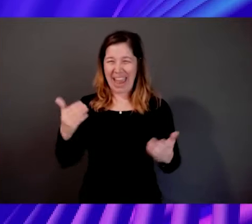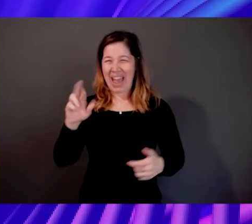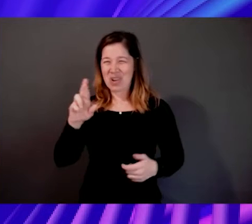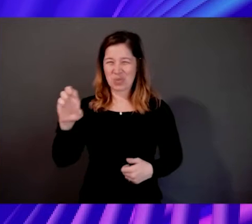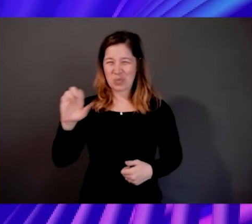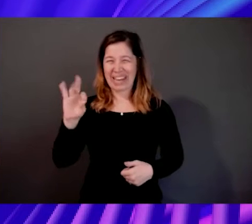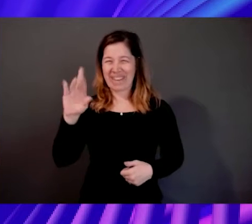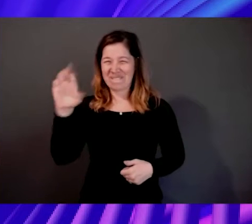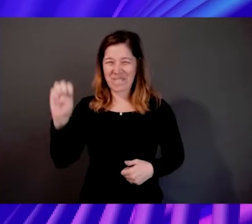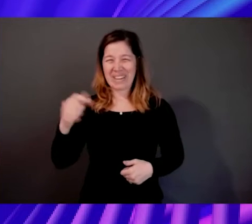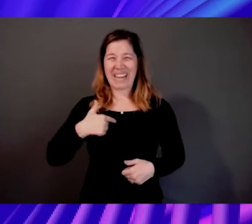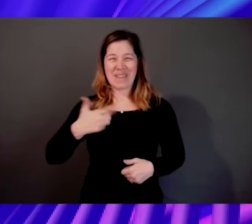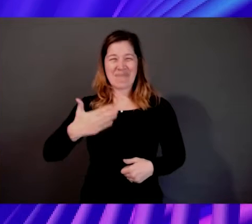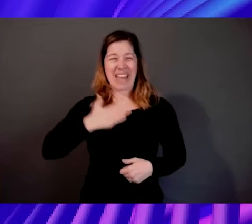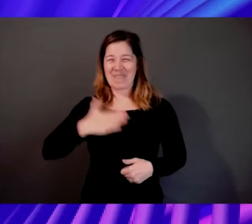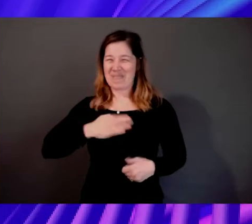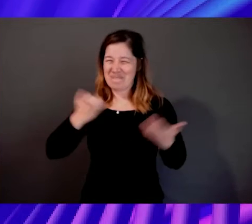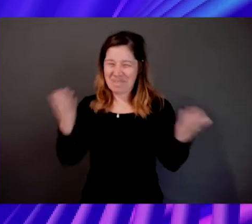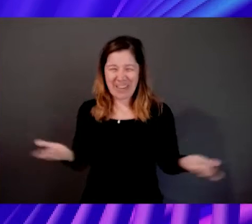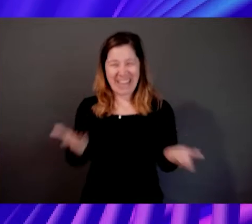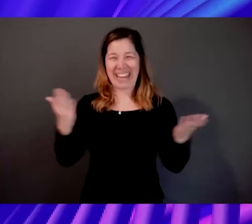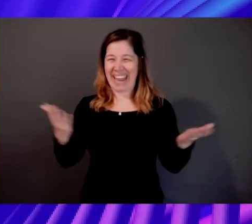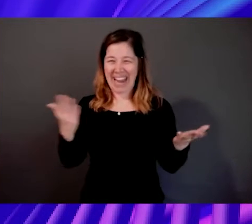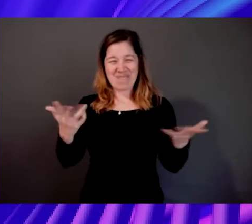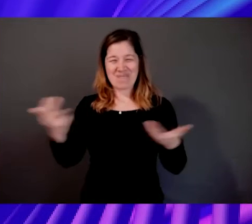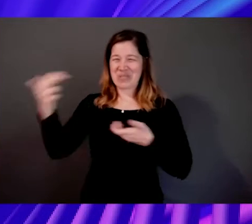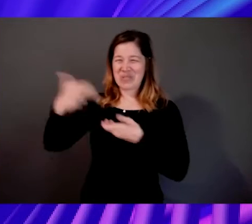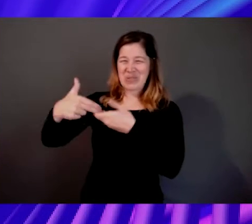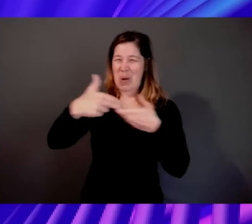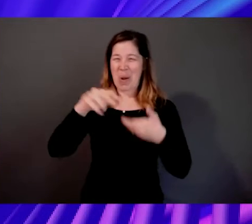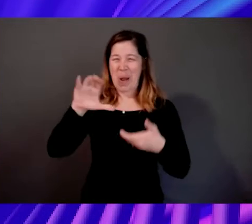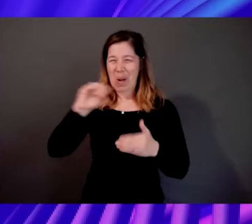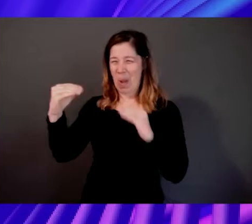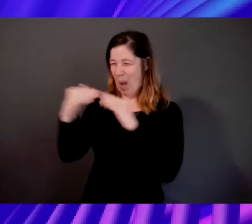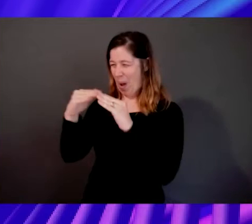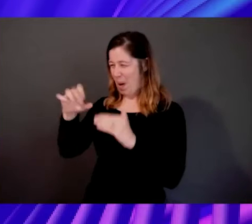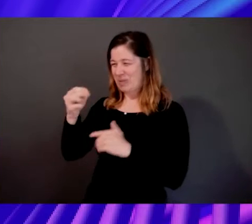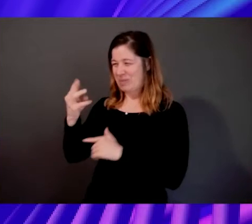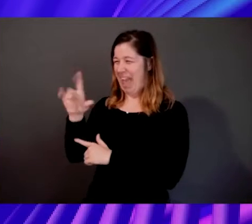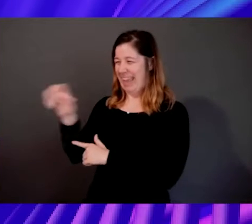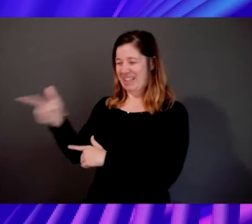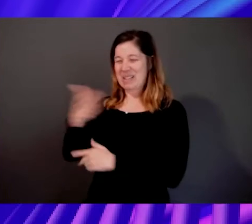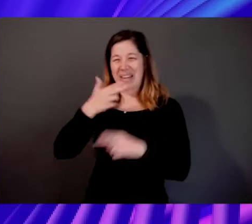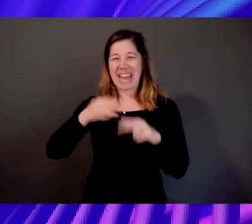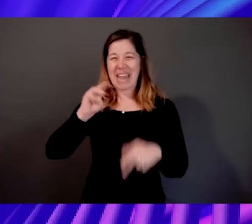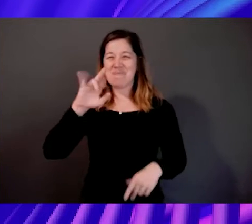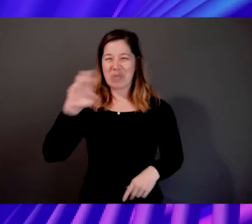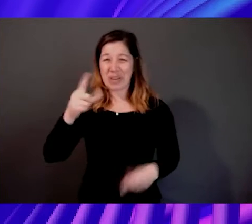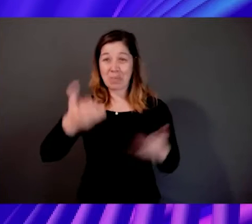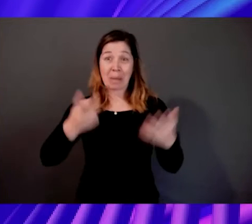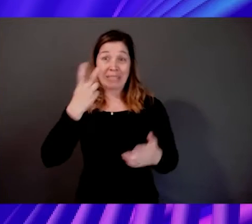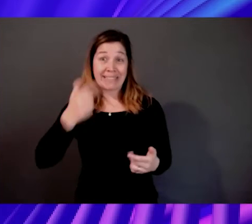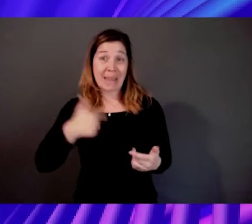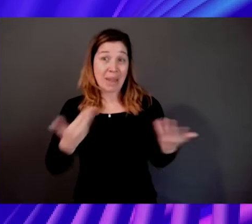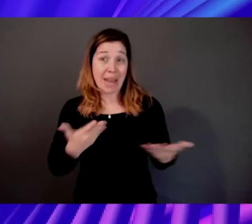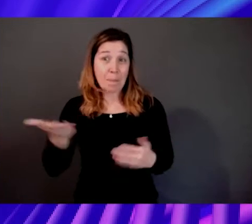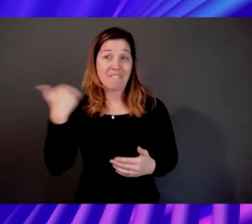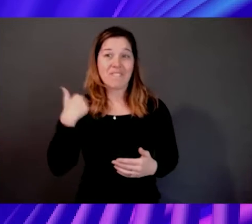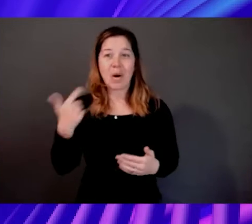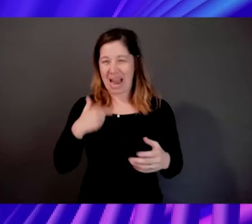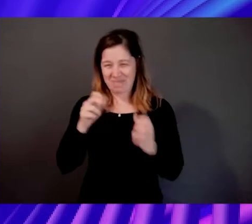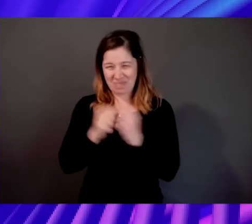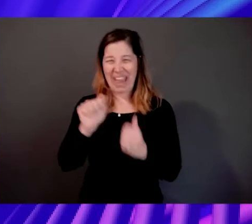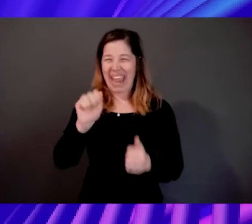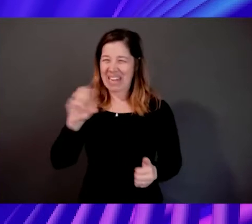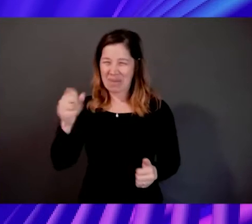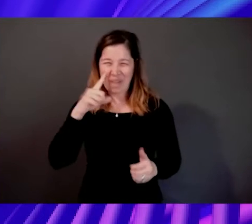happy to be here and being joined by my co-host Michael. My name is Marie. You've probably seen me here before. I've been with AWS for a while,